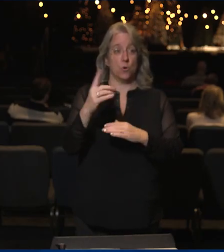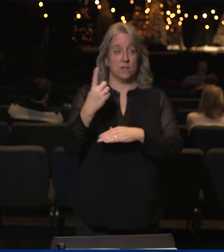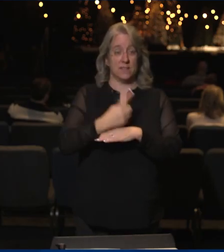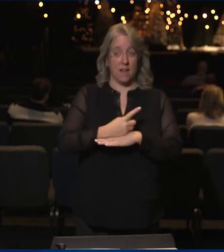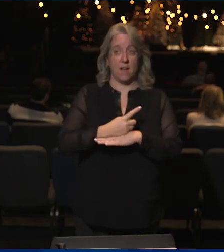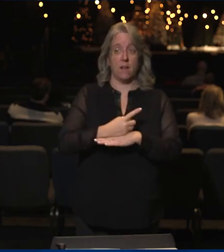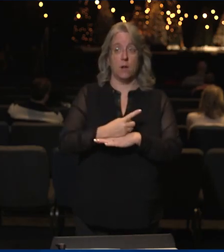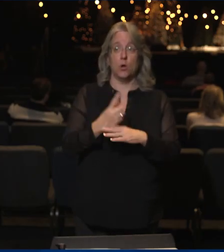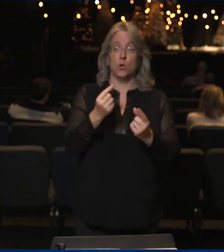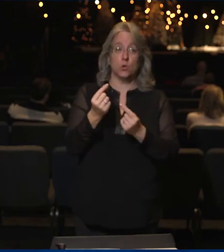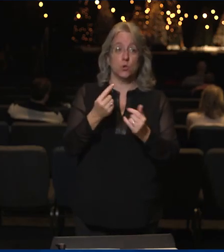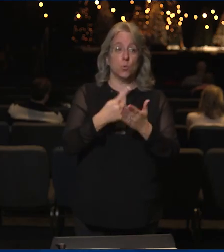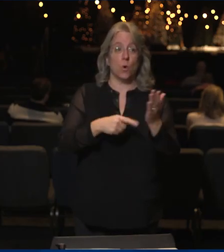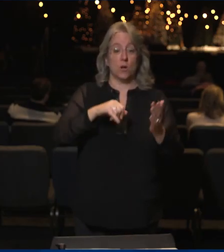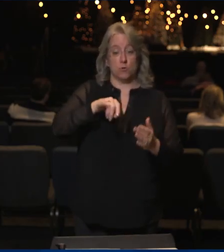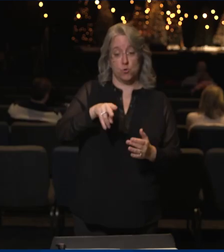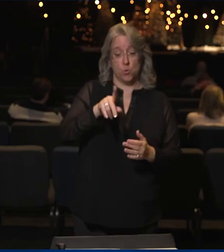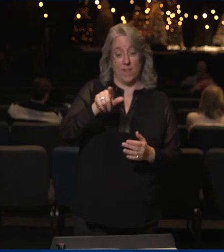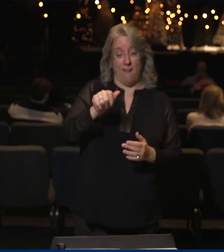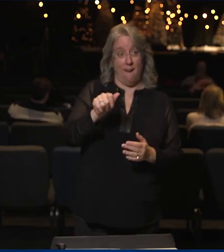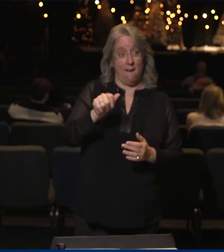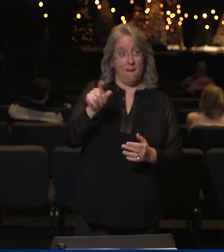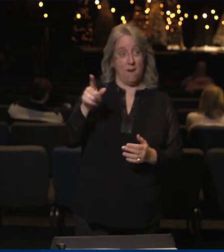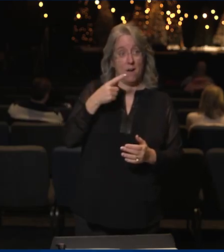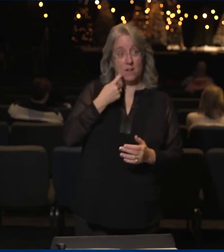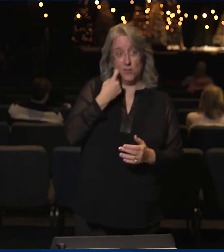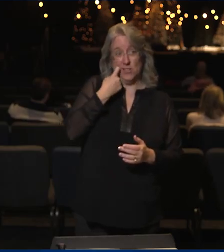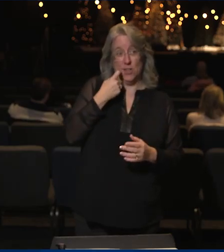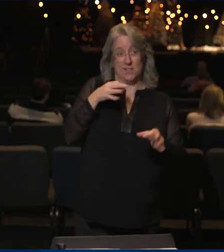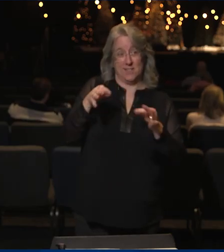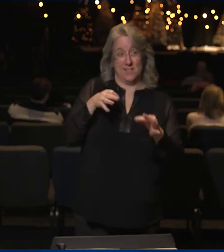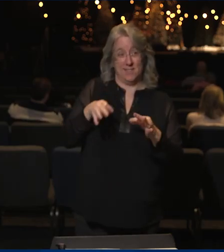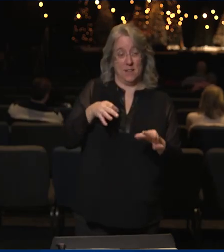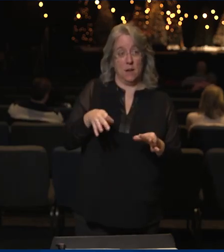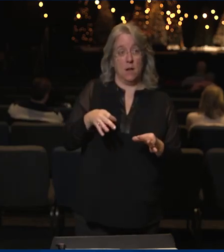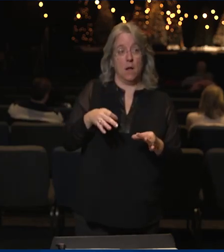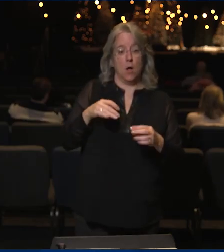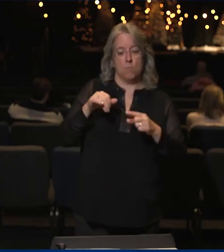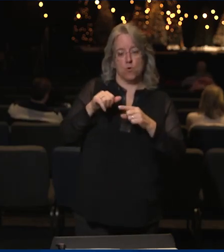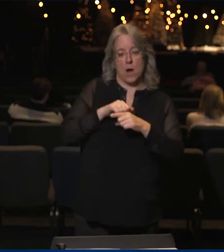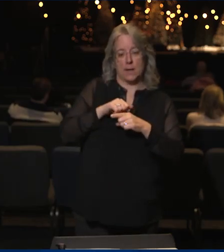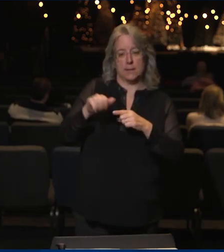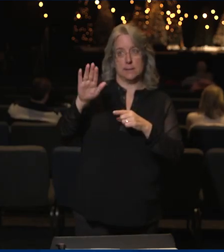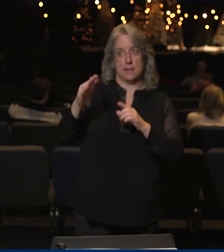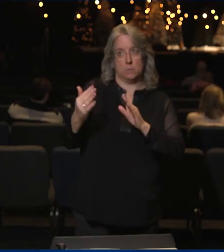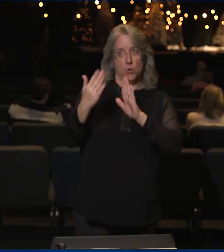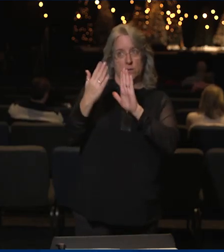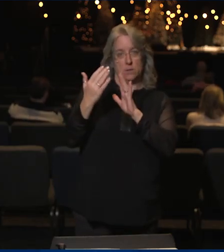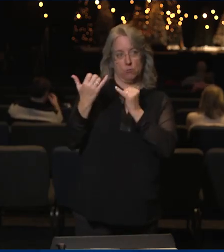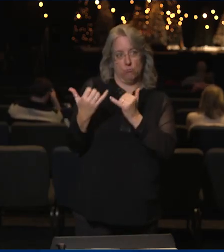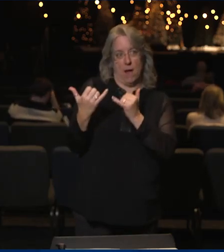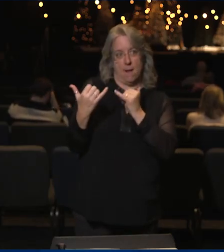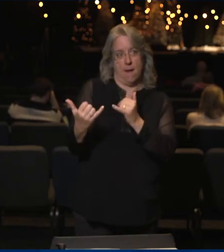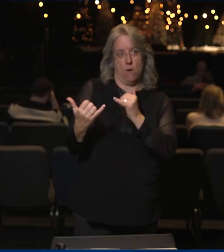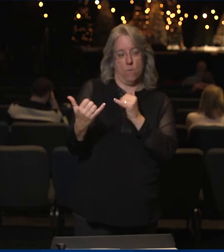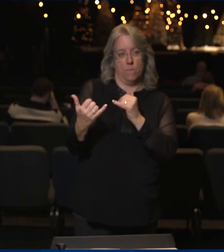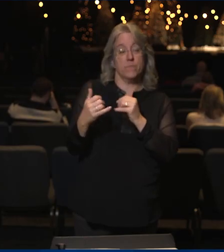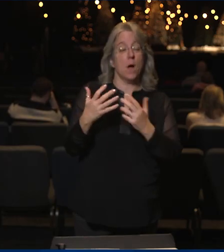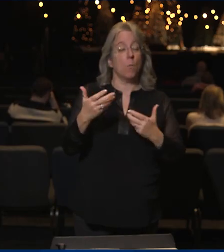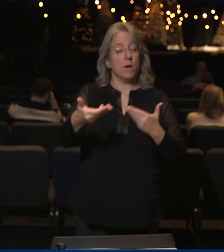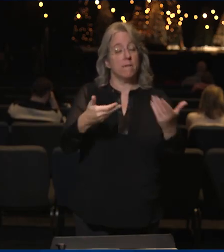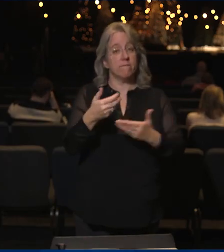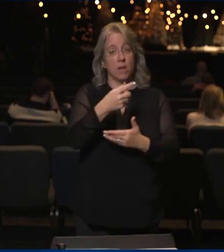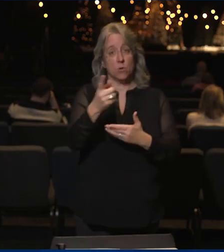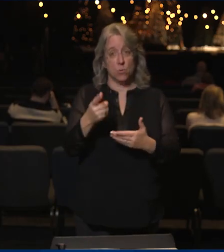Julie is describing, which is practice the presence right here, right now. So I want to invite you